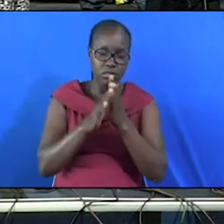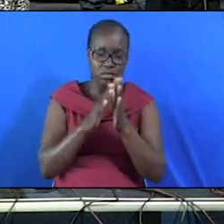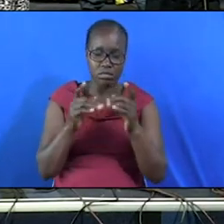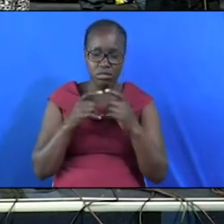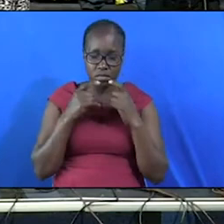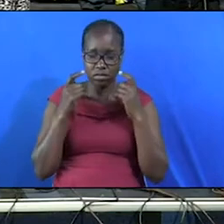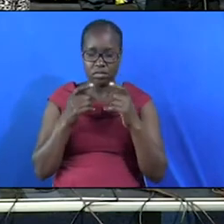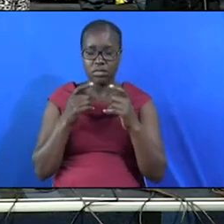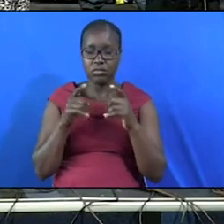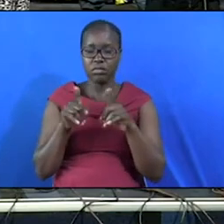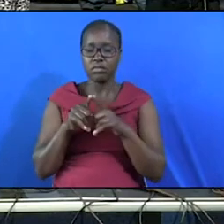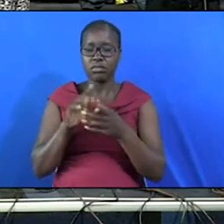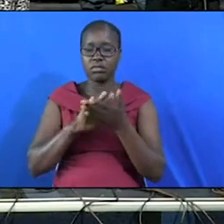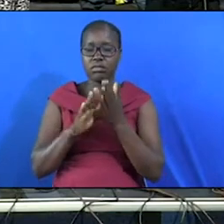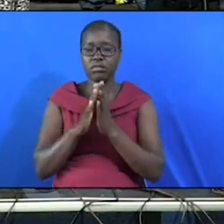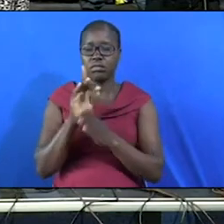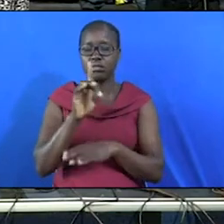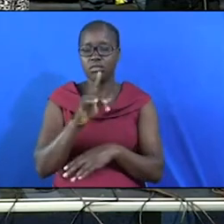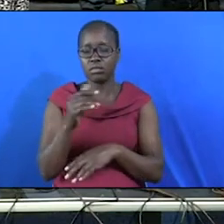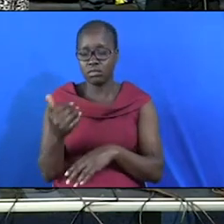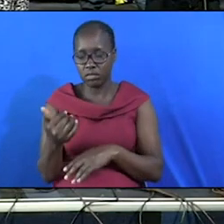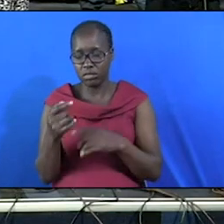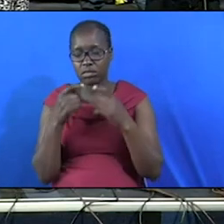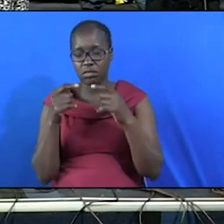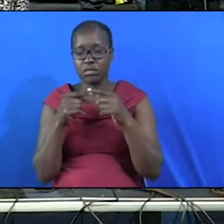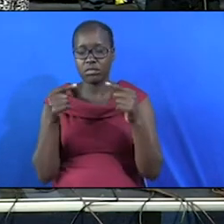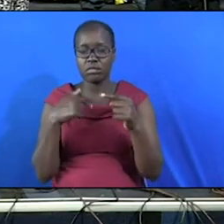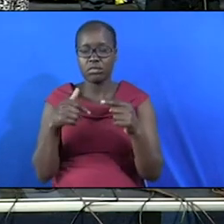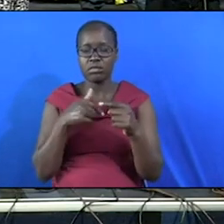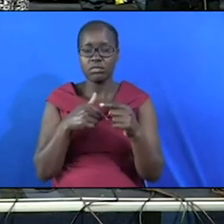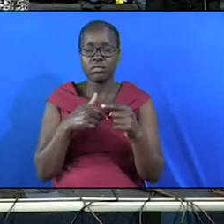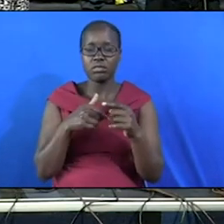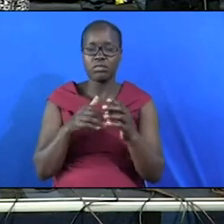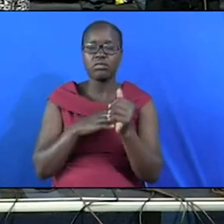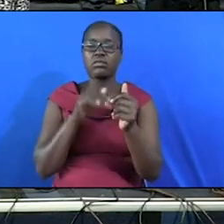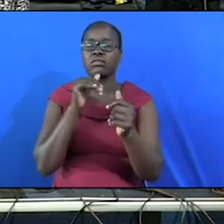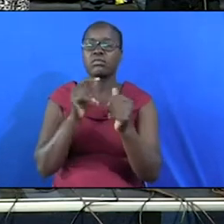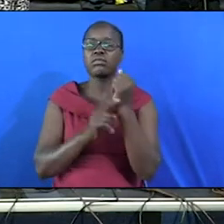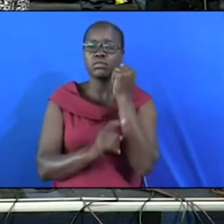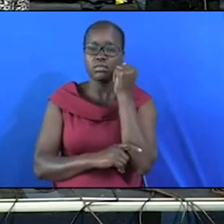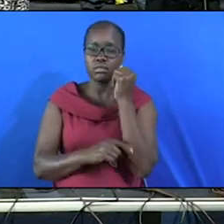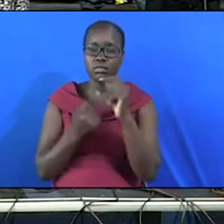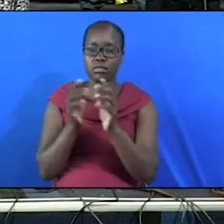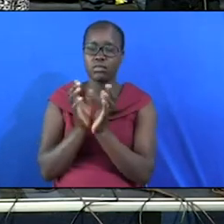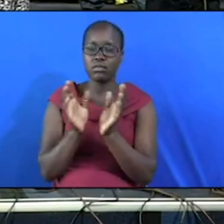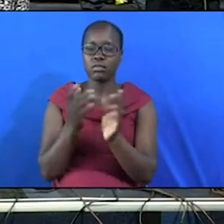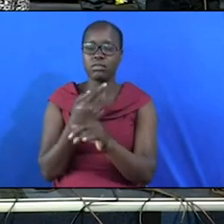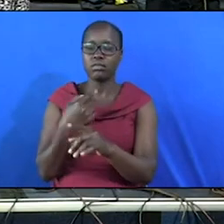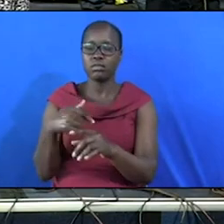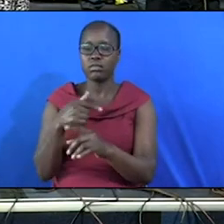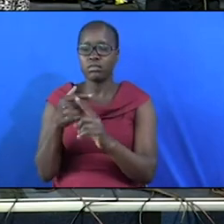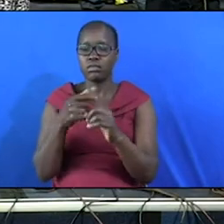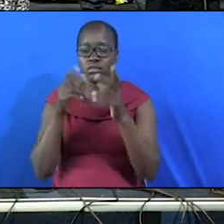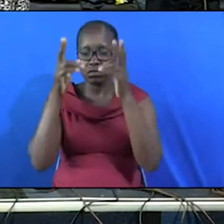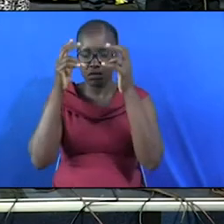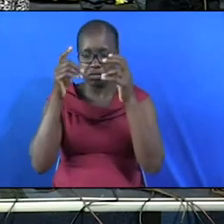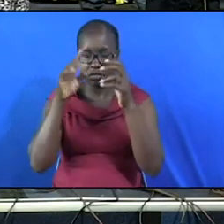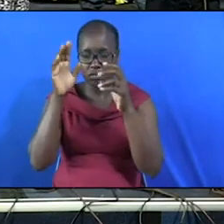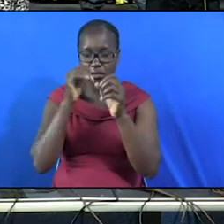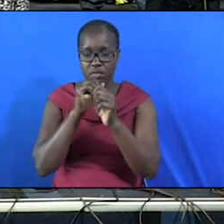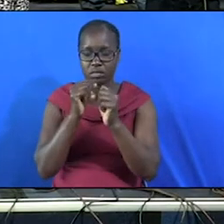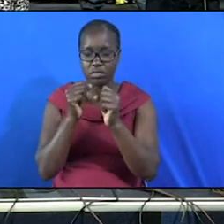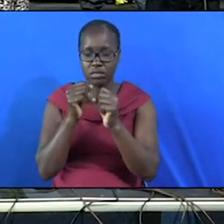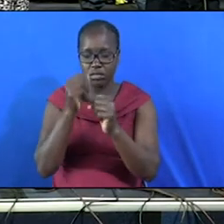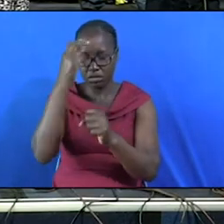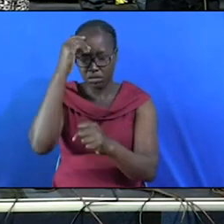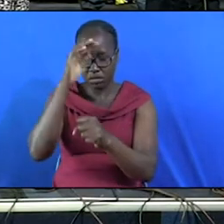and forgive us our trespasses, as we forgive those who trespass against us. Lead us not into temptation, but deliver us from evil. For